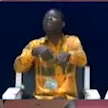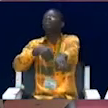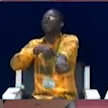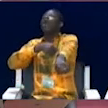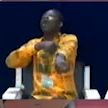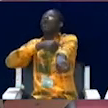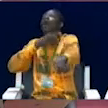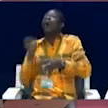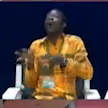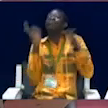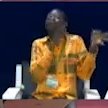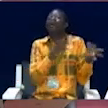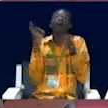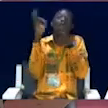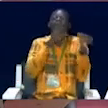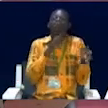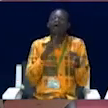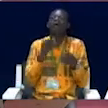delay.